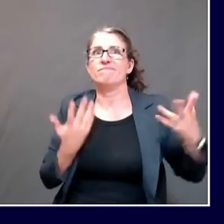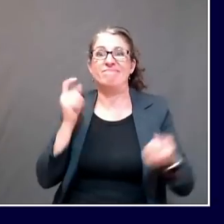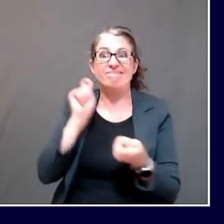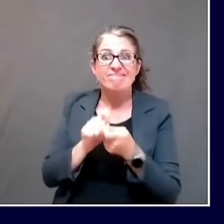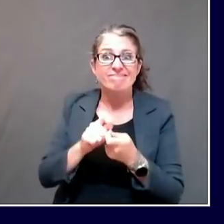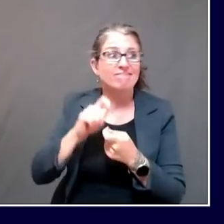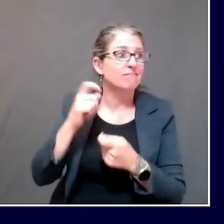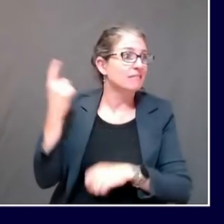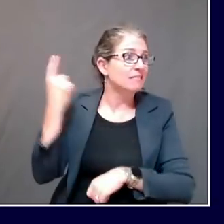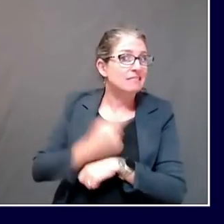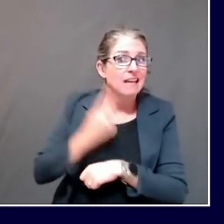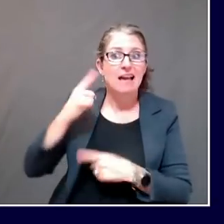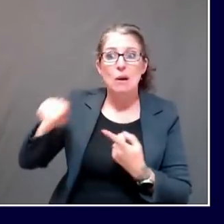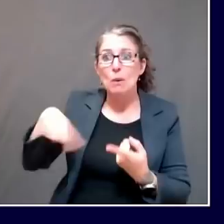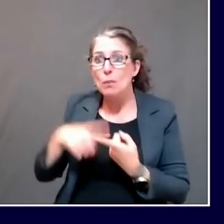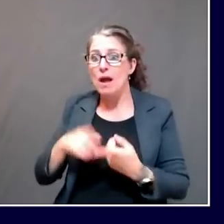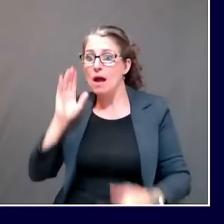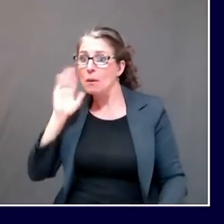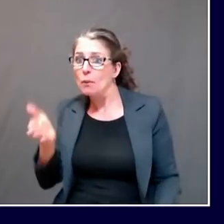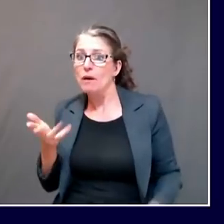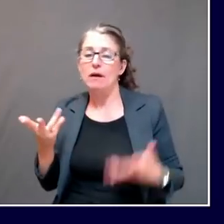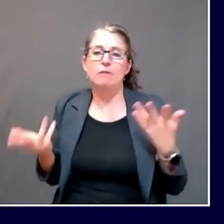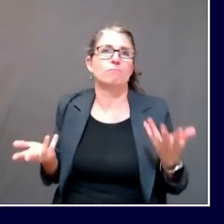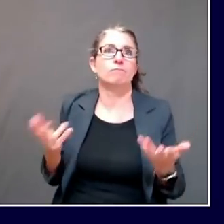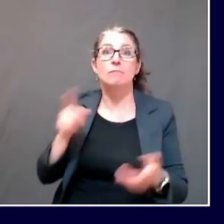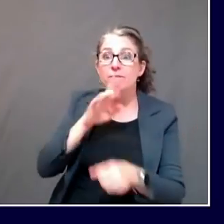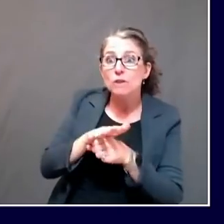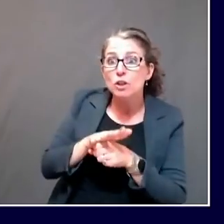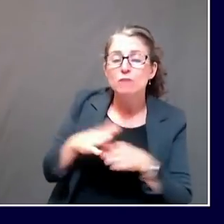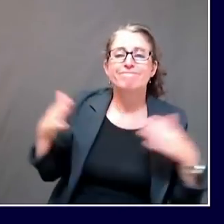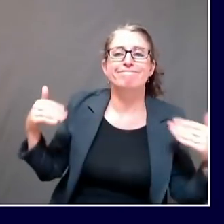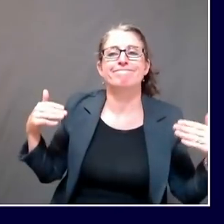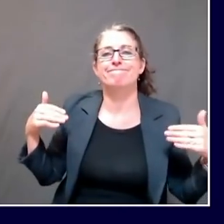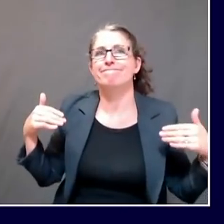considering distribution points. And as you know, with some of the proposed